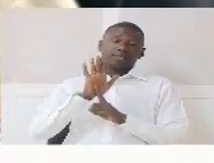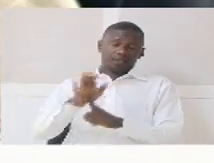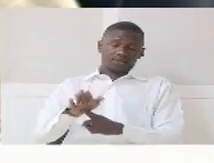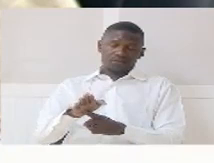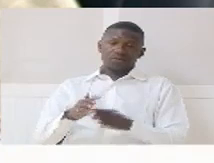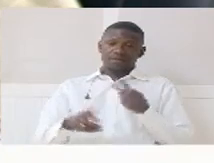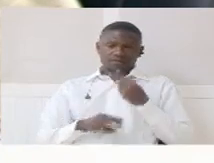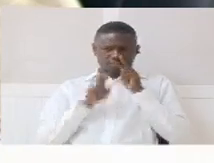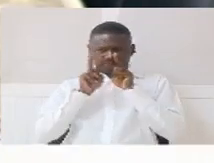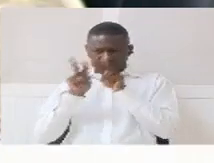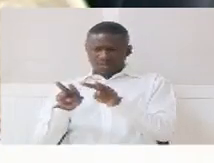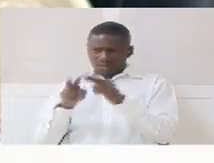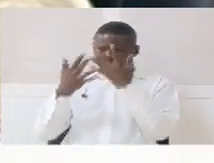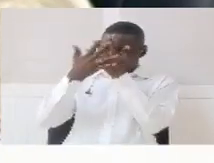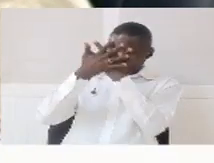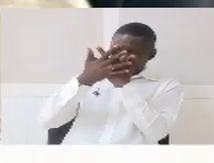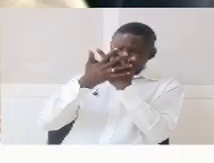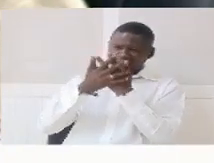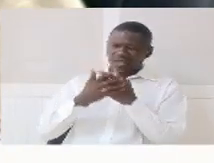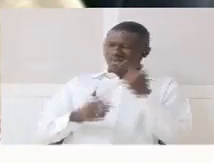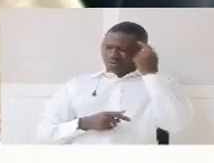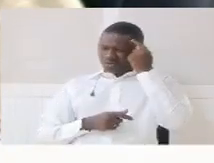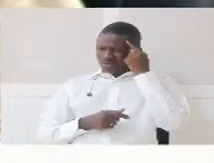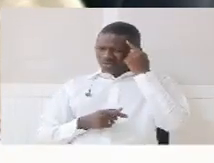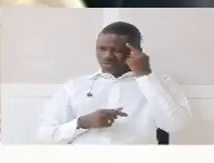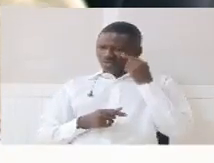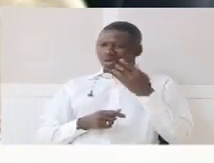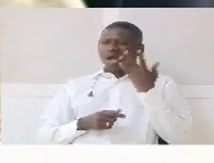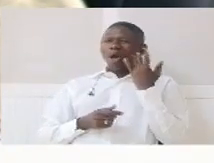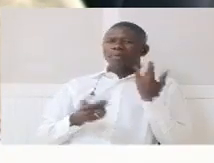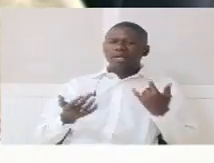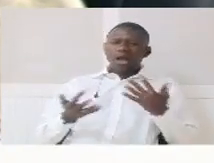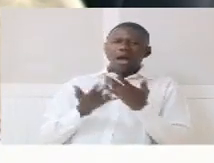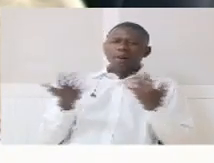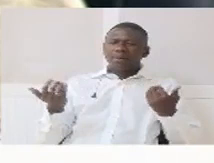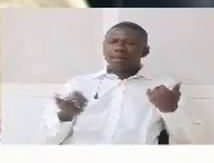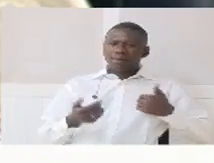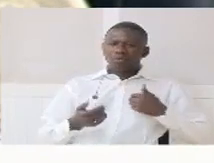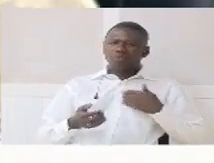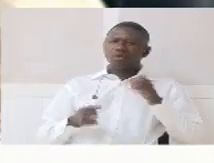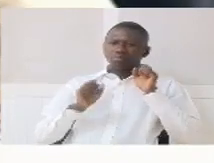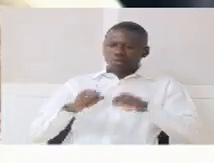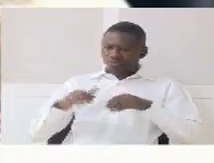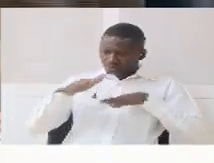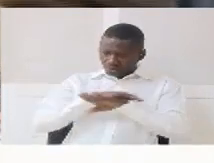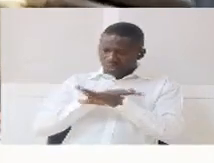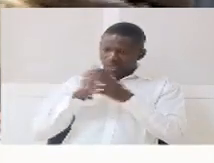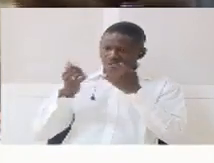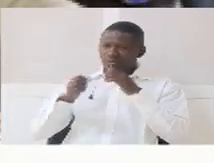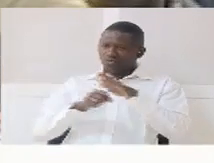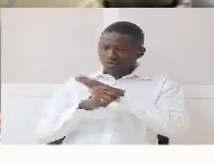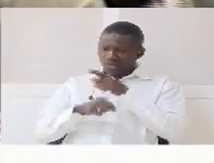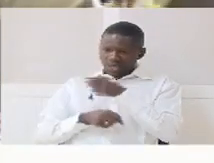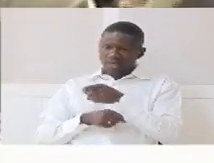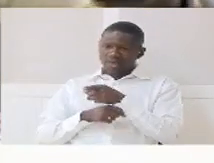If you look at the cells capacity and you look at its capacity, at